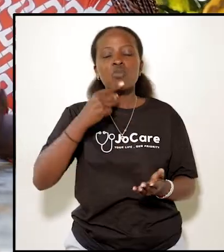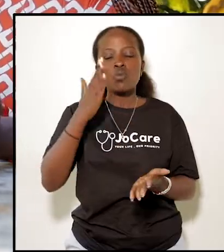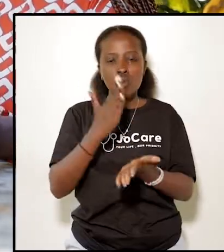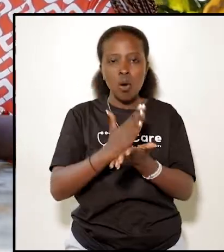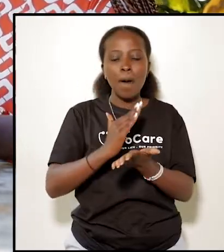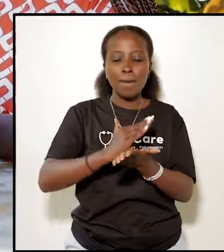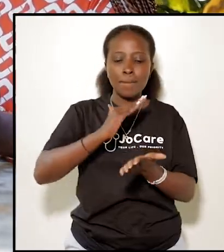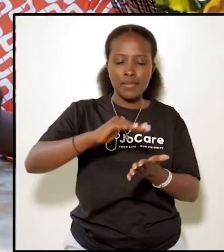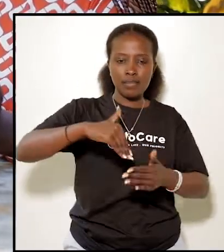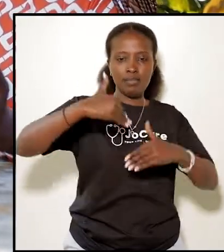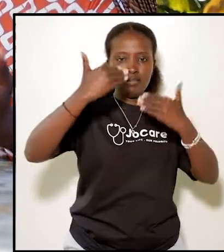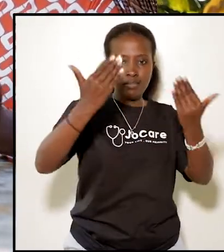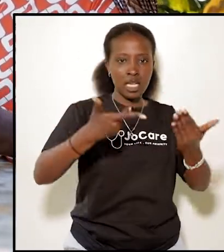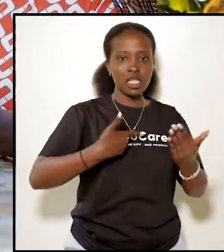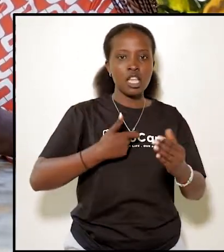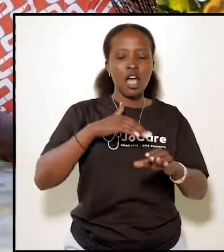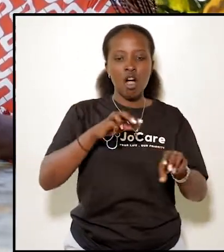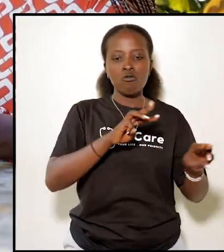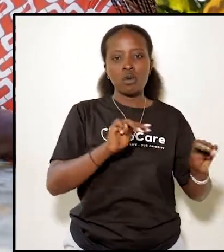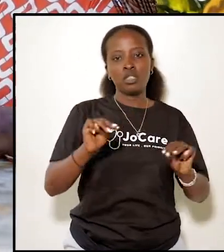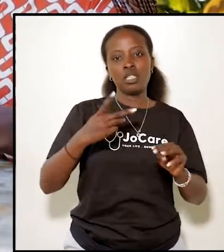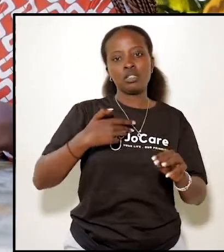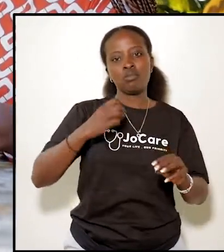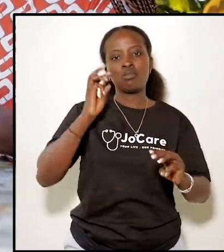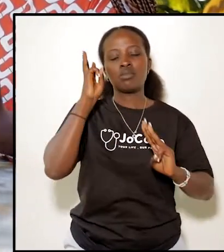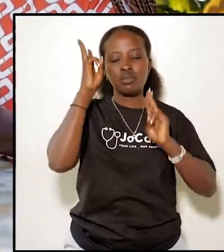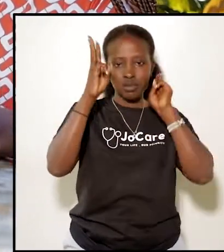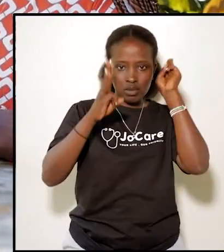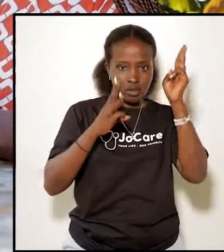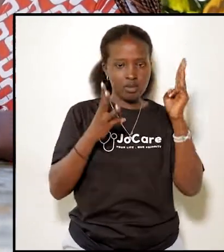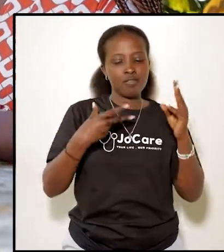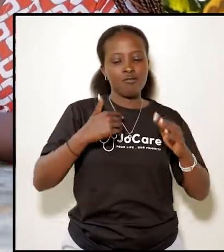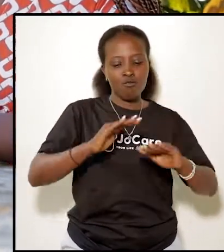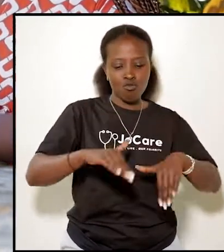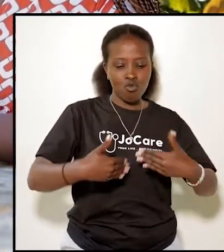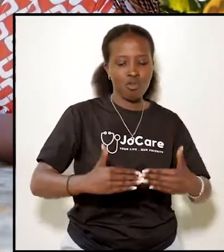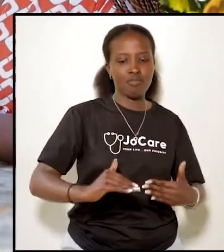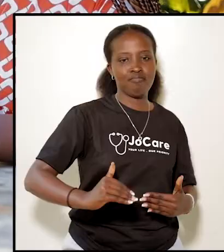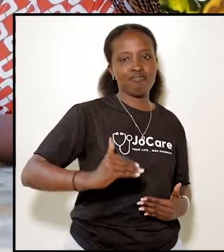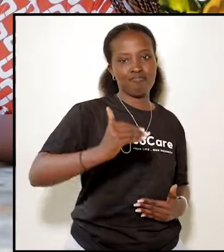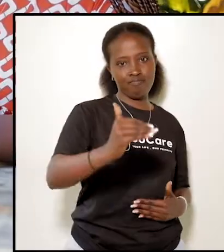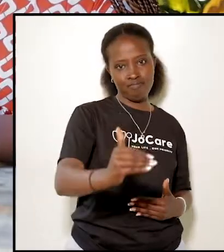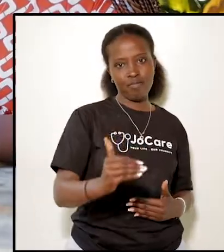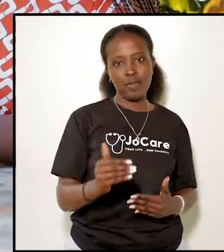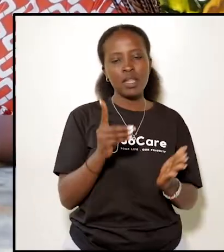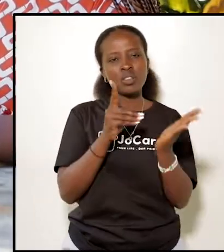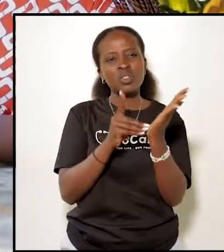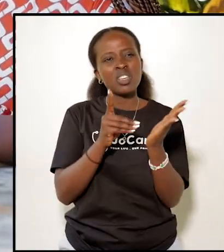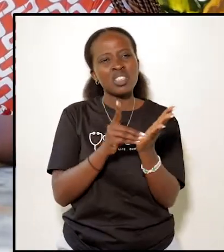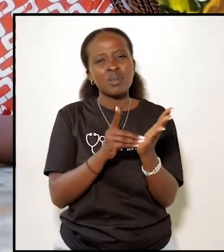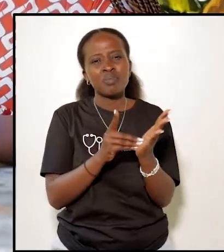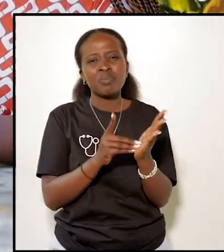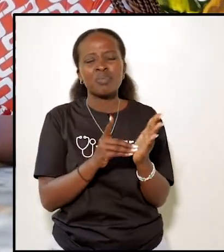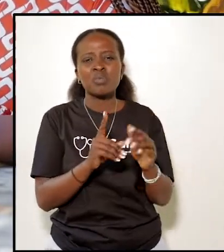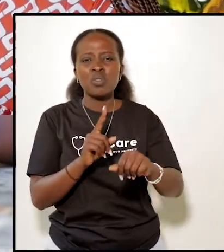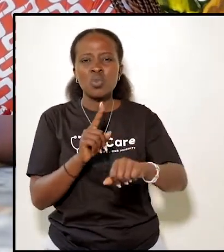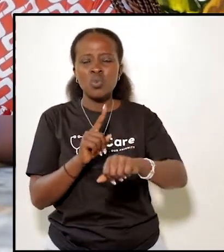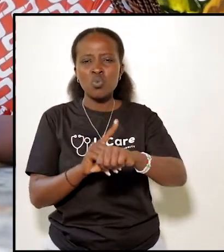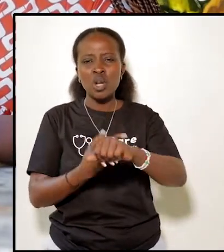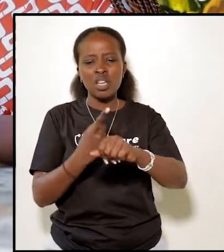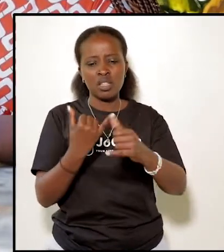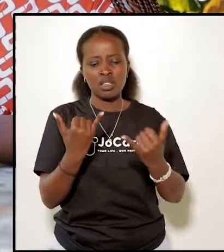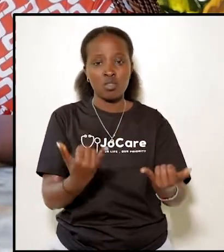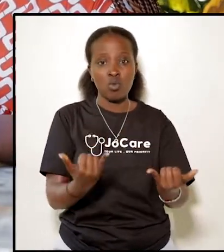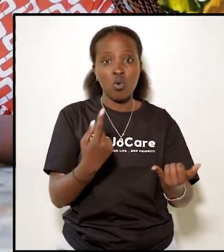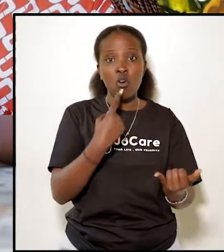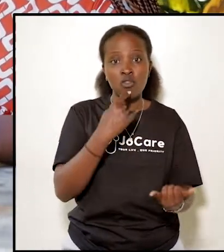to take a step back and manage this stress so that I can keep going. Okay. Dr. Lee, when you